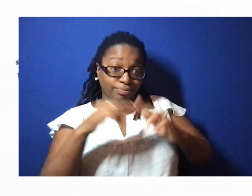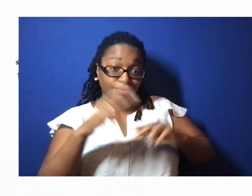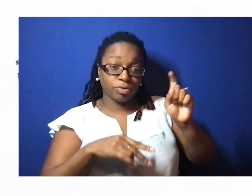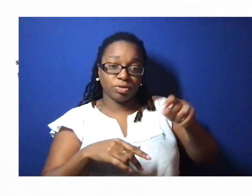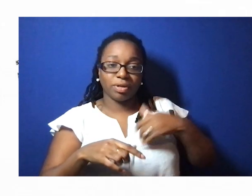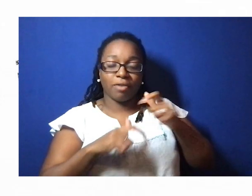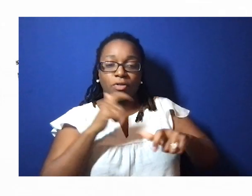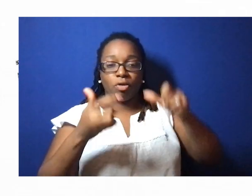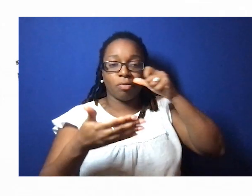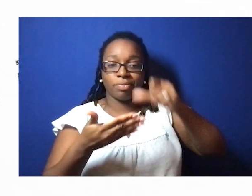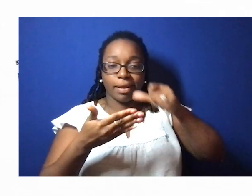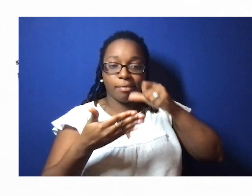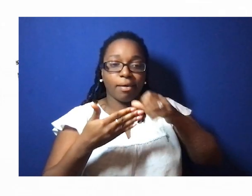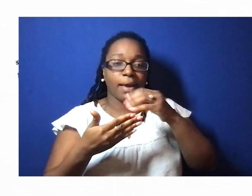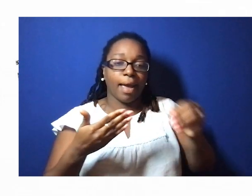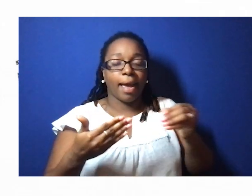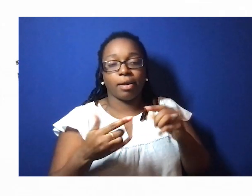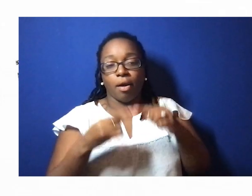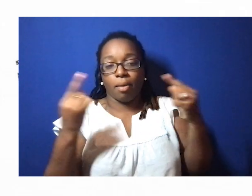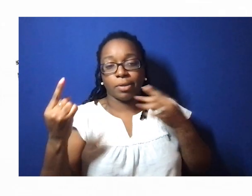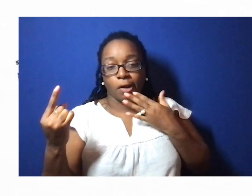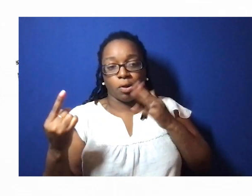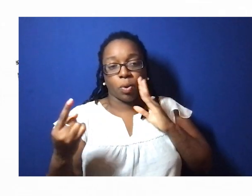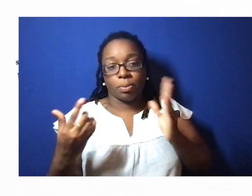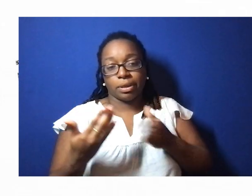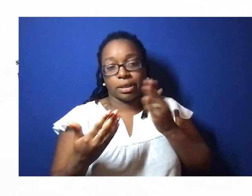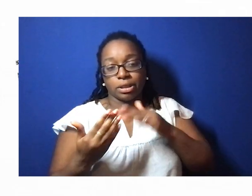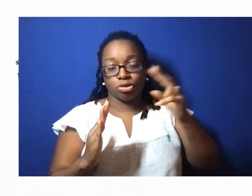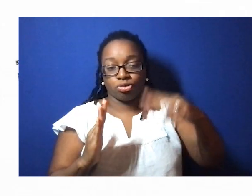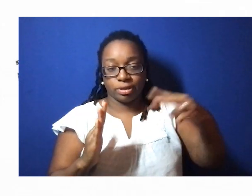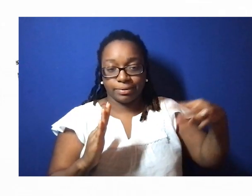should consider large text and high contrast colors that are easy to read.